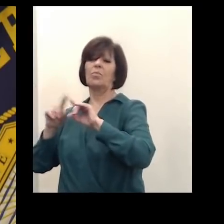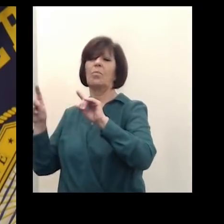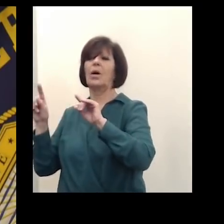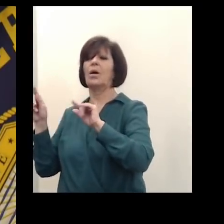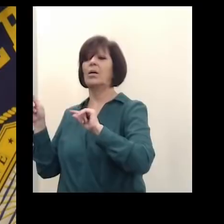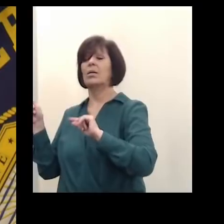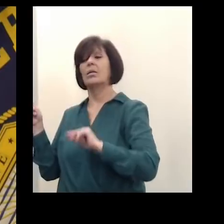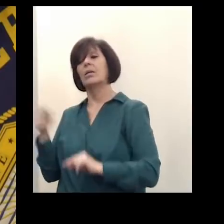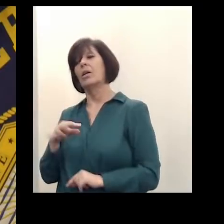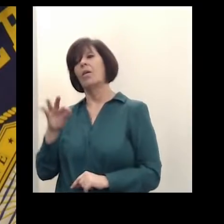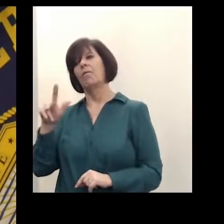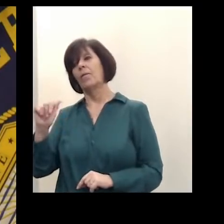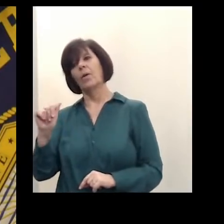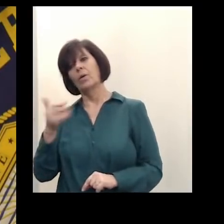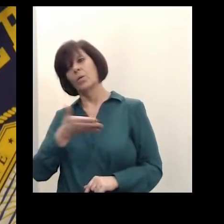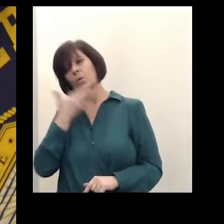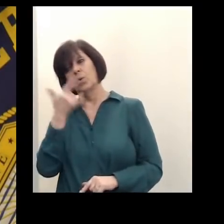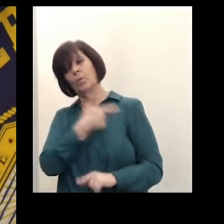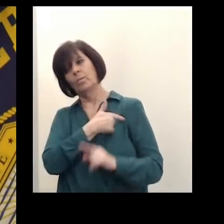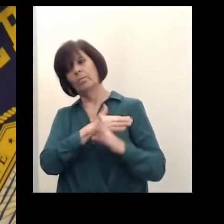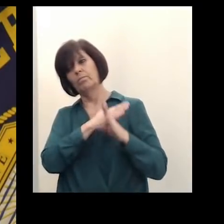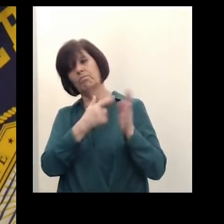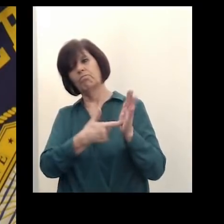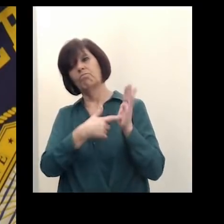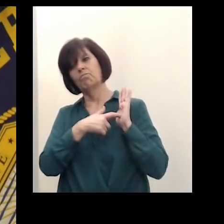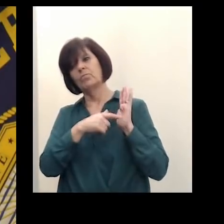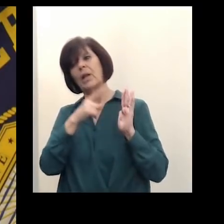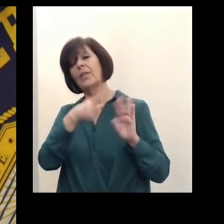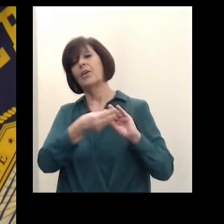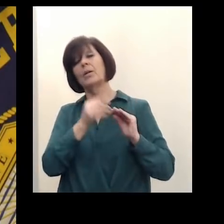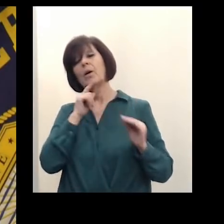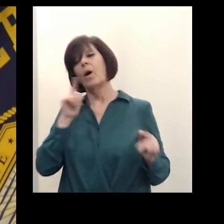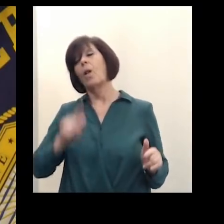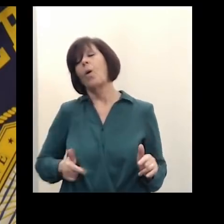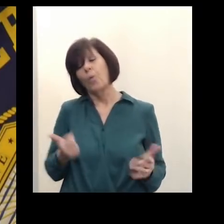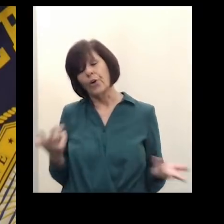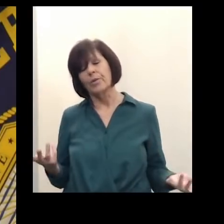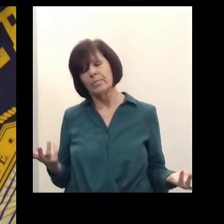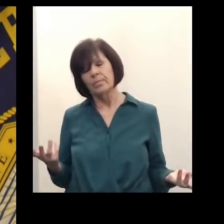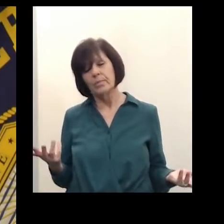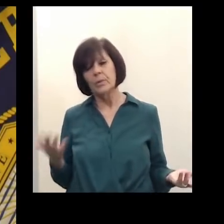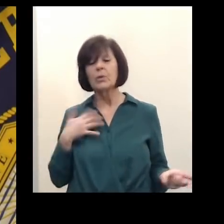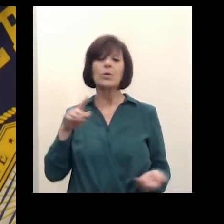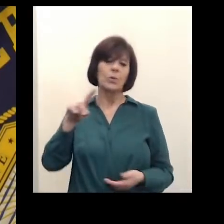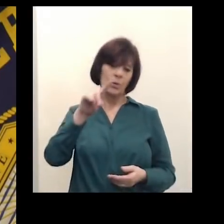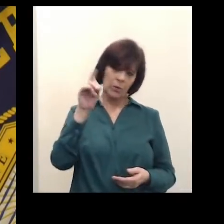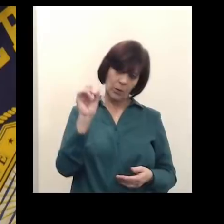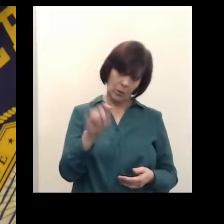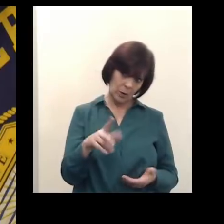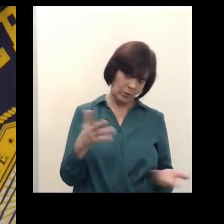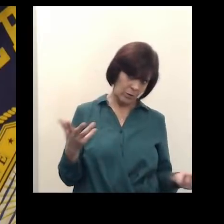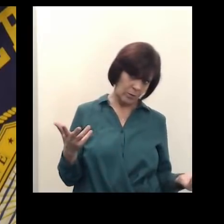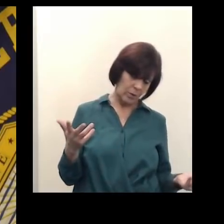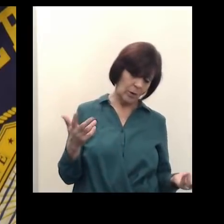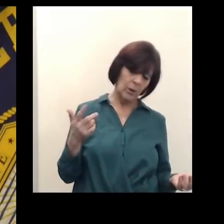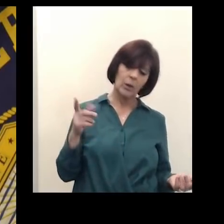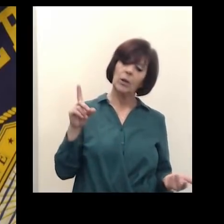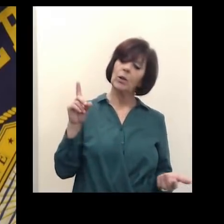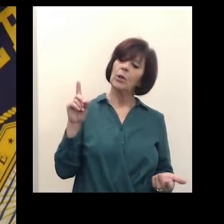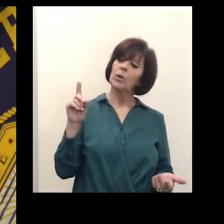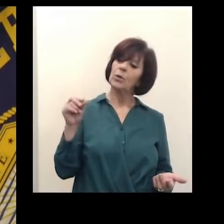they don't have these mandates and their rates are lower. The question is, do we analyze PCR